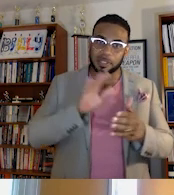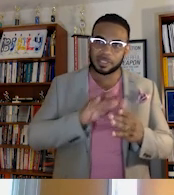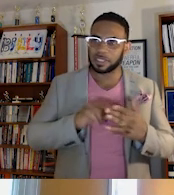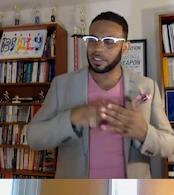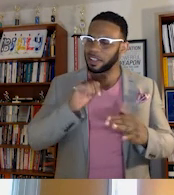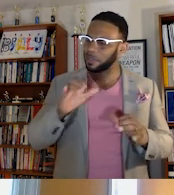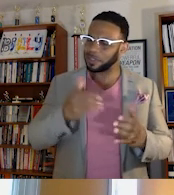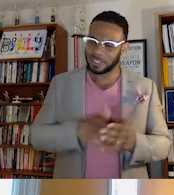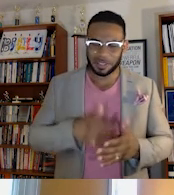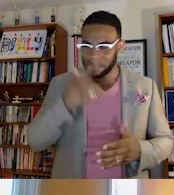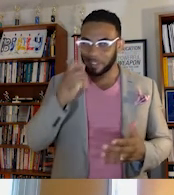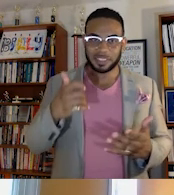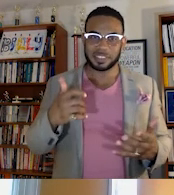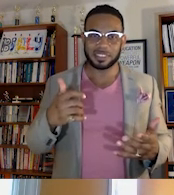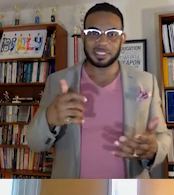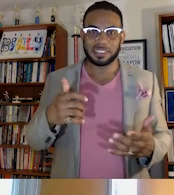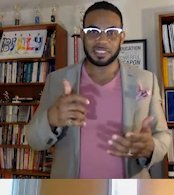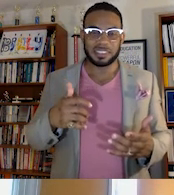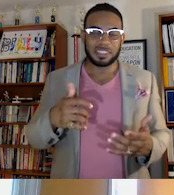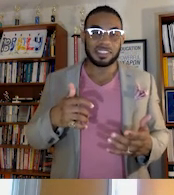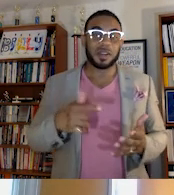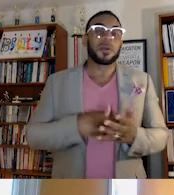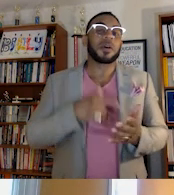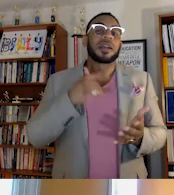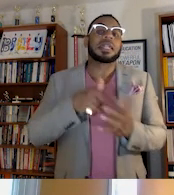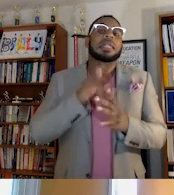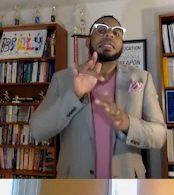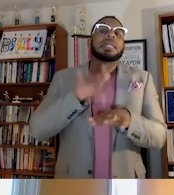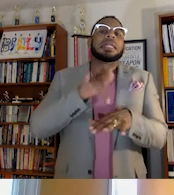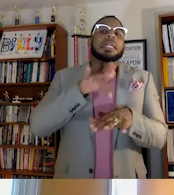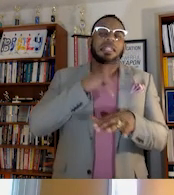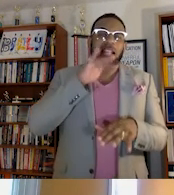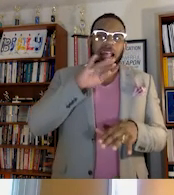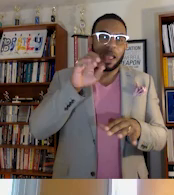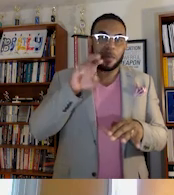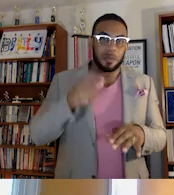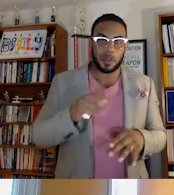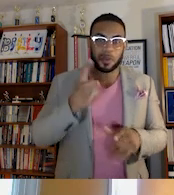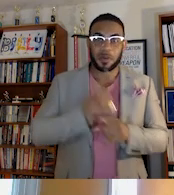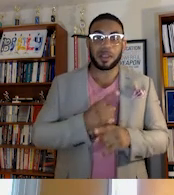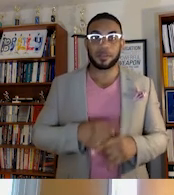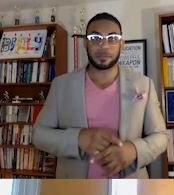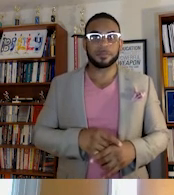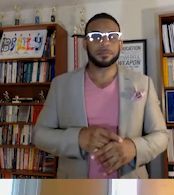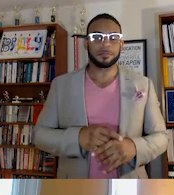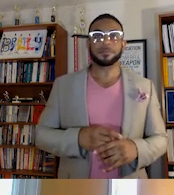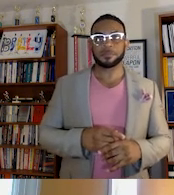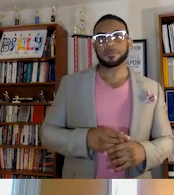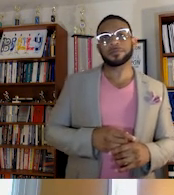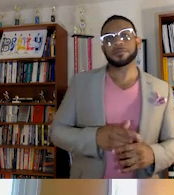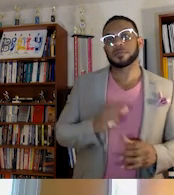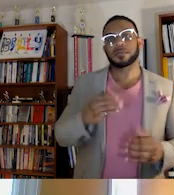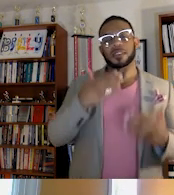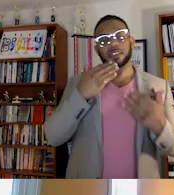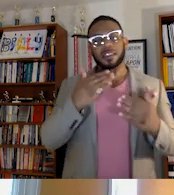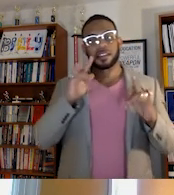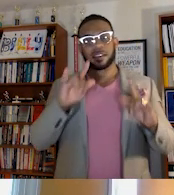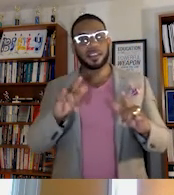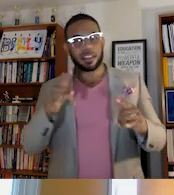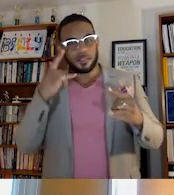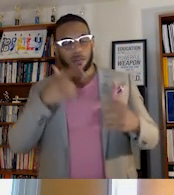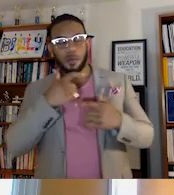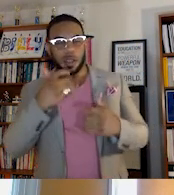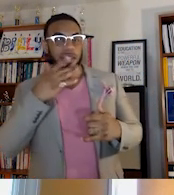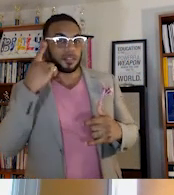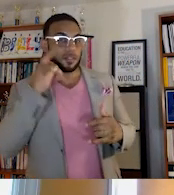to do this again because I feel like we just barely hit the tip of the iceberg, right? Yeah. Barely hit the tip of the iceberg. So thank you all for watching.